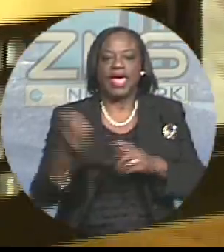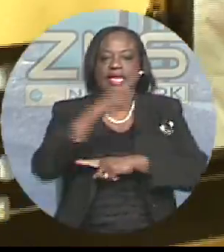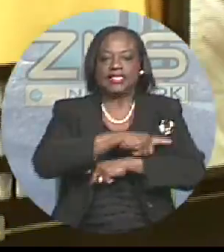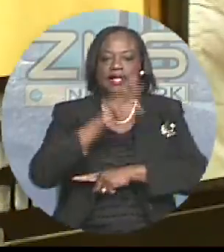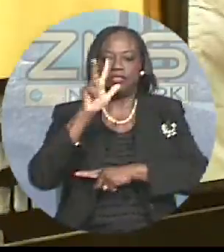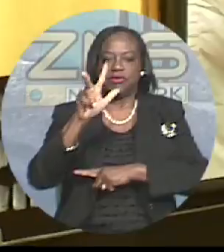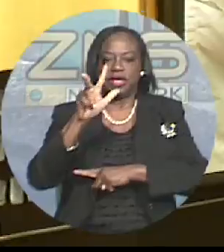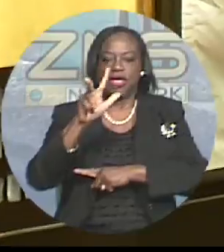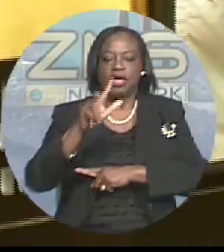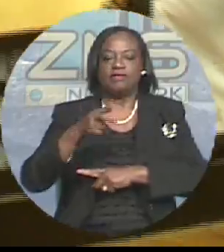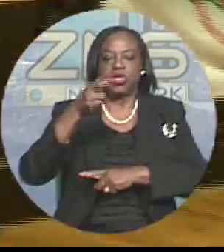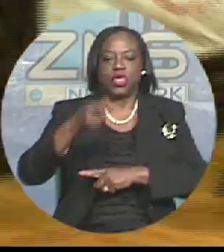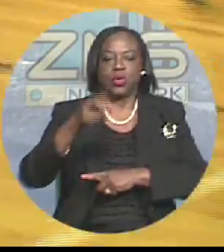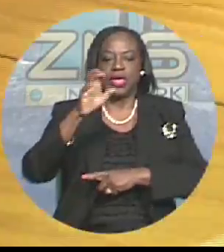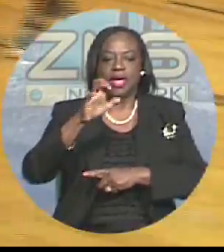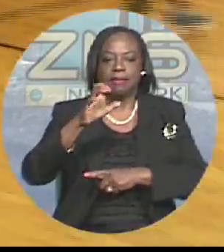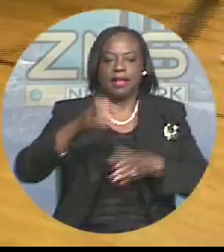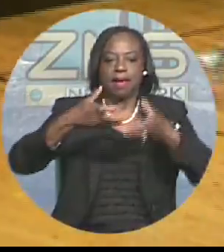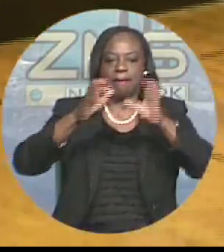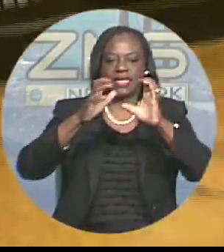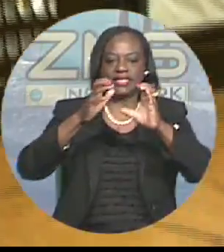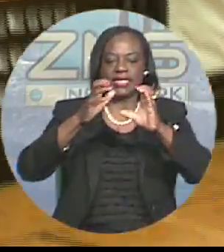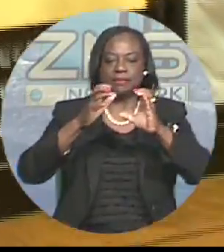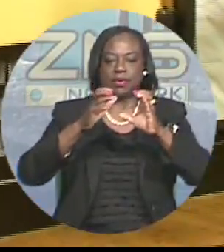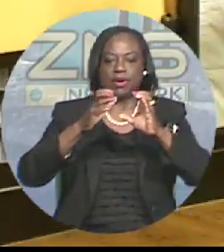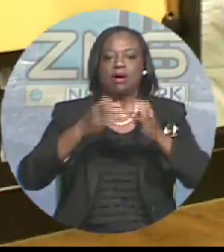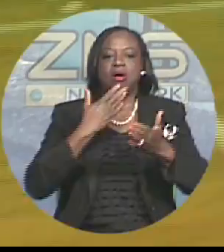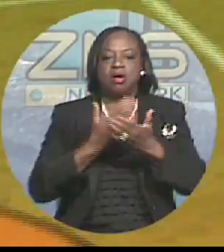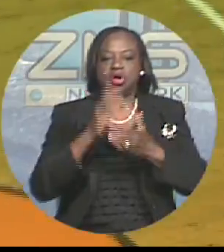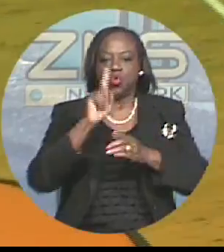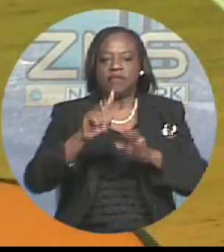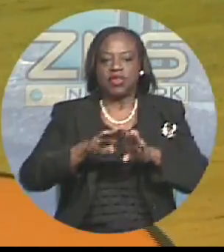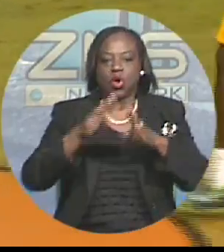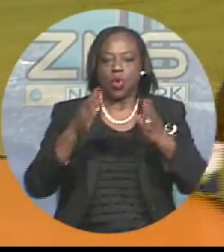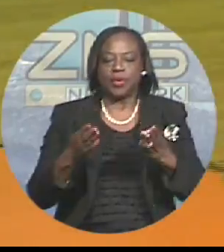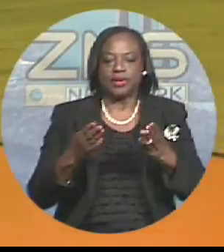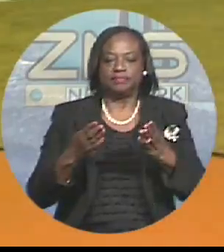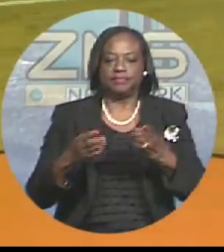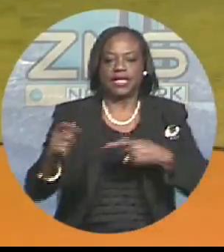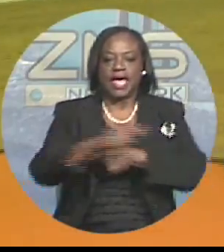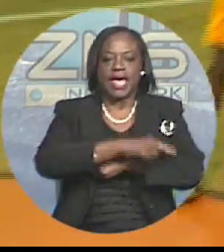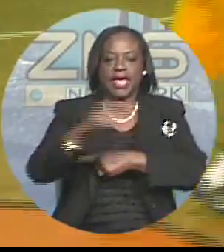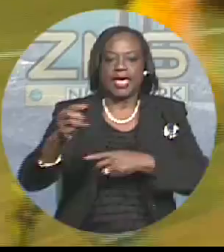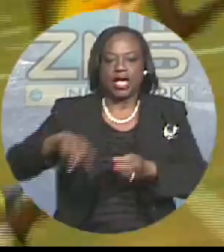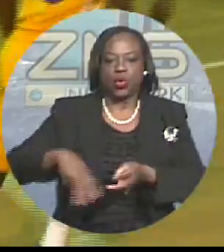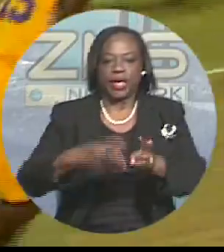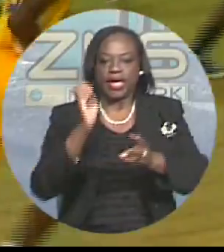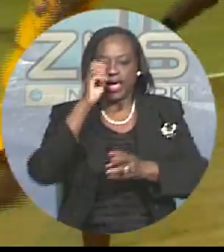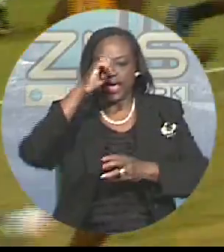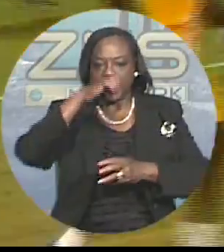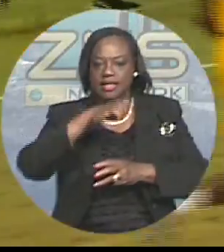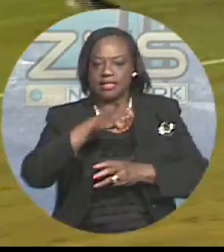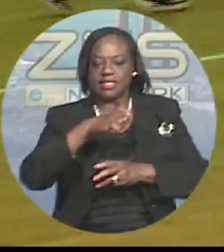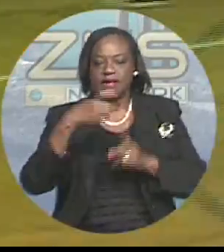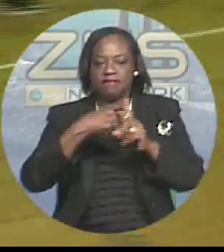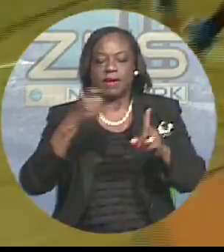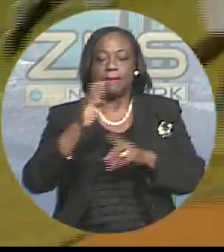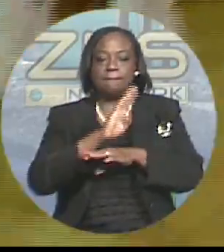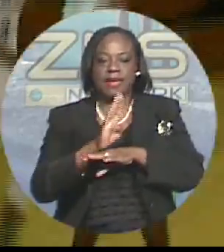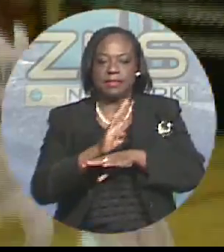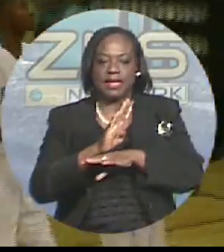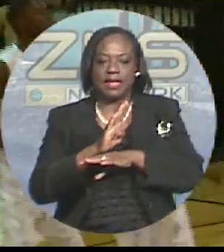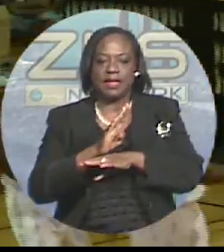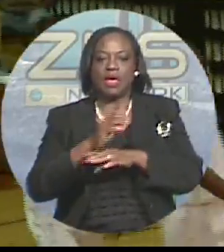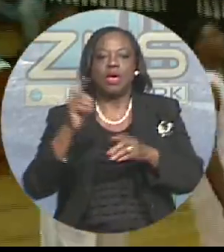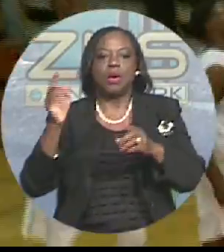of the Hugh Campbell Basketball Classic. A good one in the opener. The Gateway Eagles out of Bimini would soar past the 8 Mile Rock Blue Jays from